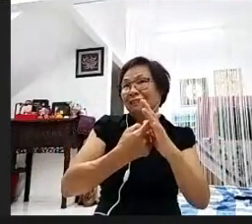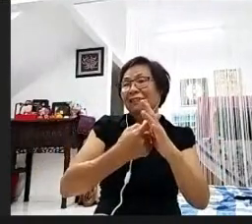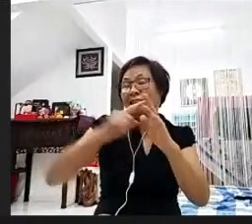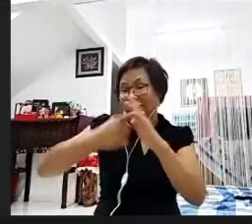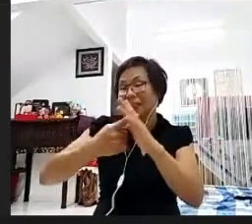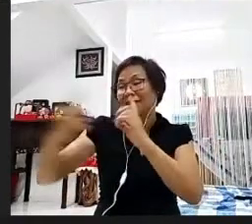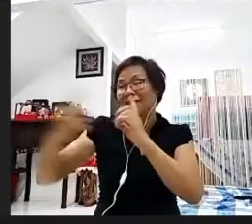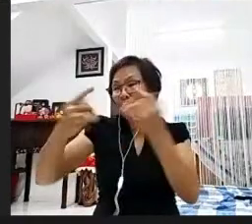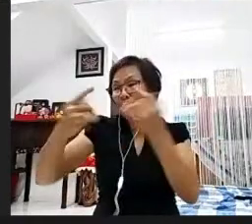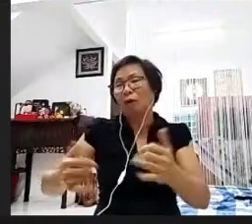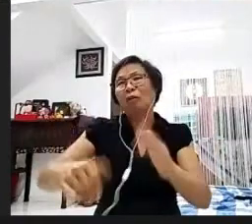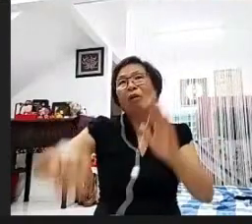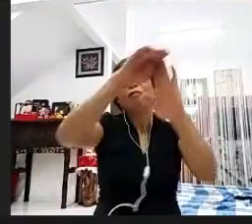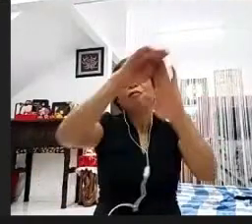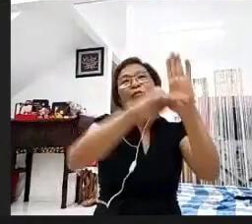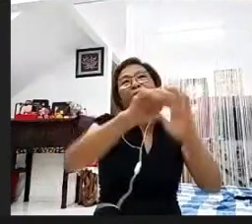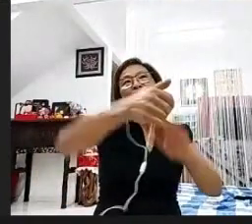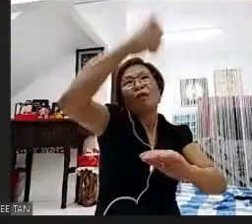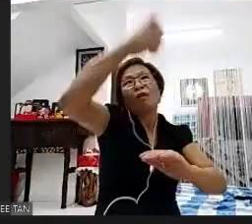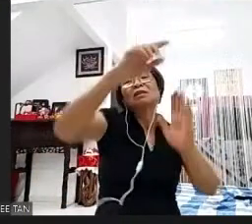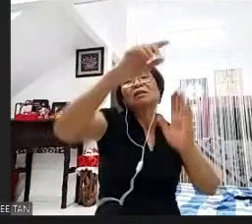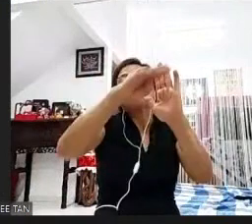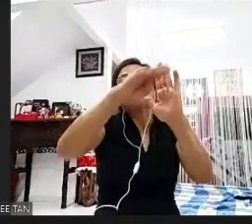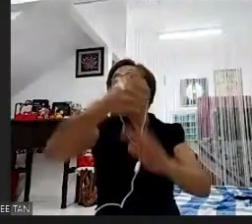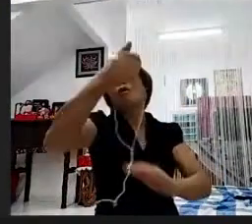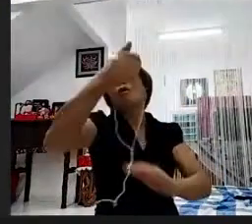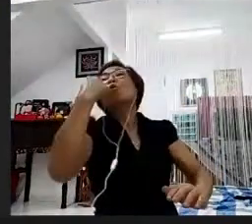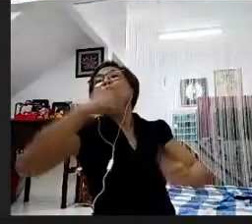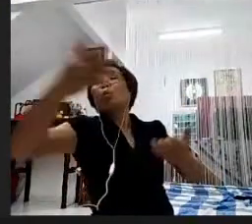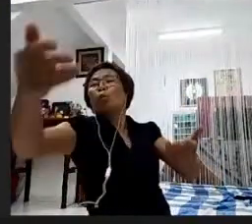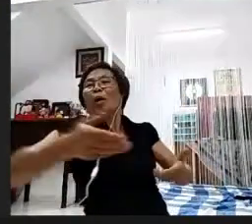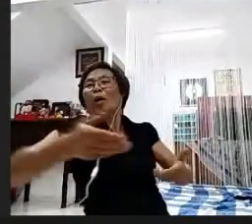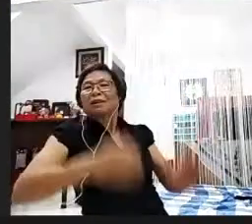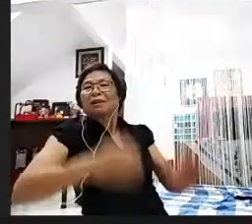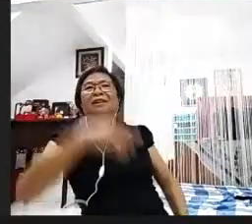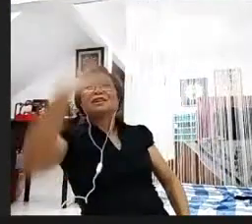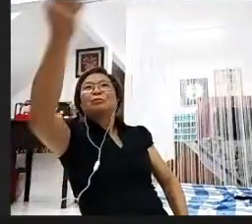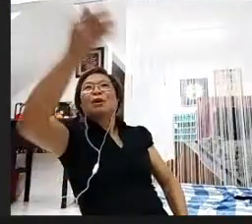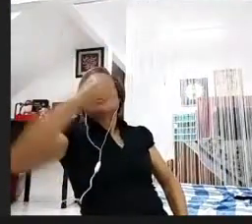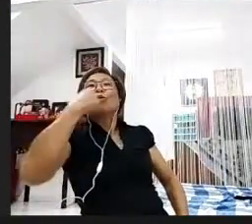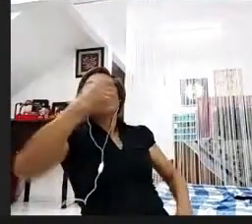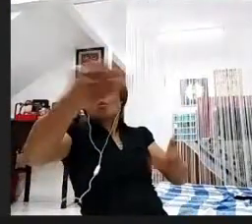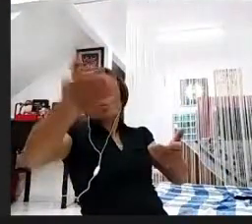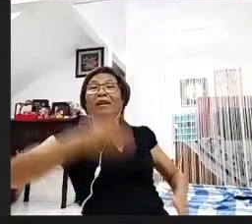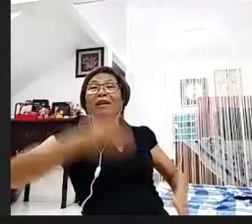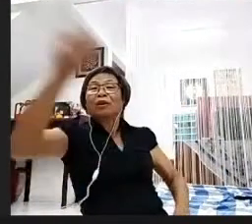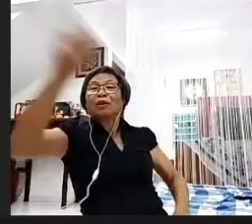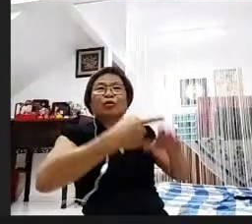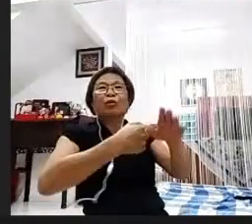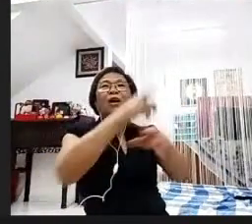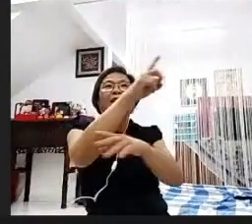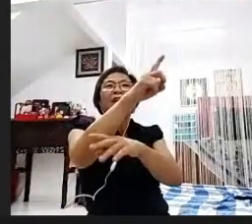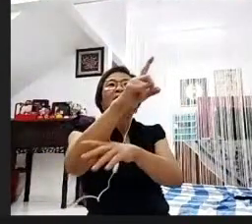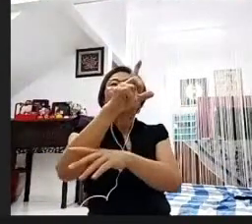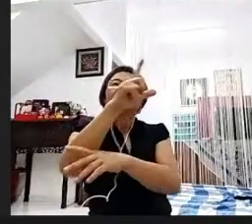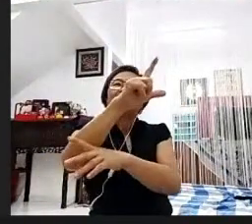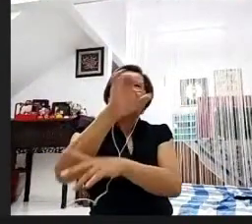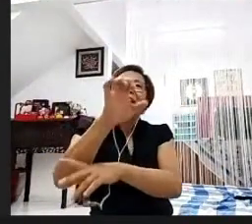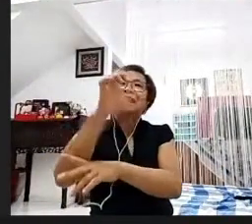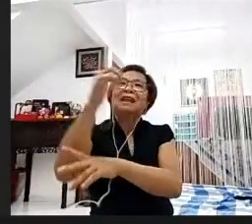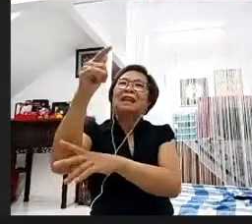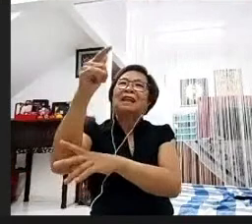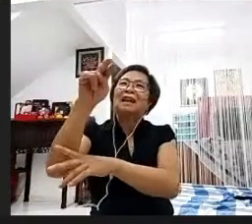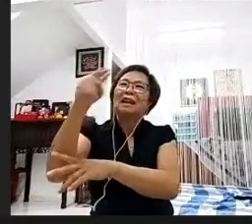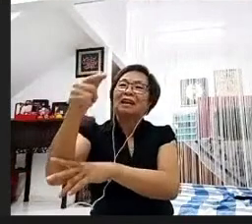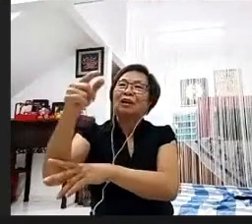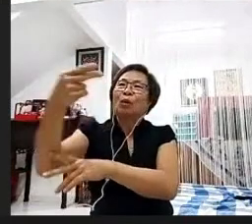agenda is naturally our welcoming speech from Didi Ling Huat, our past